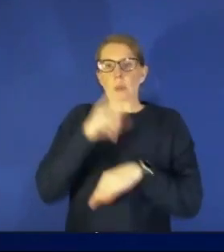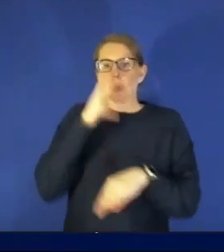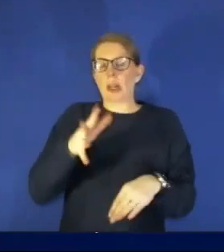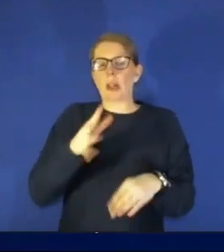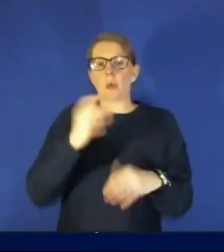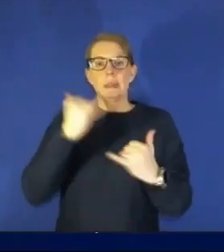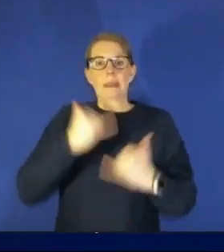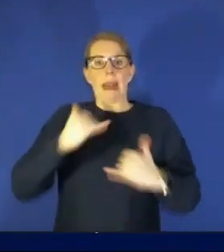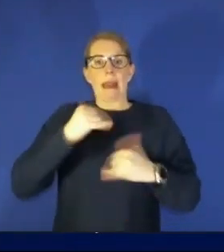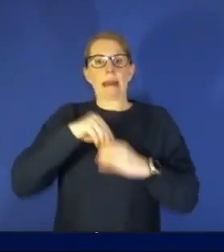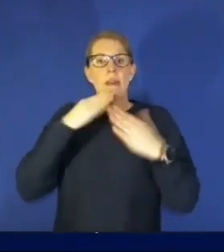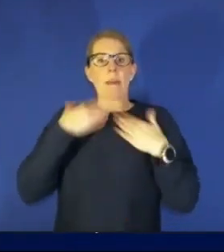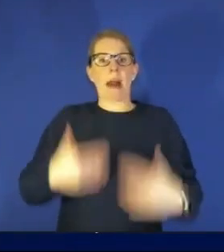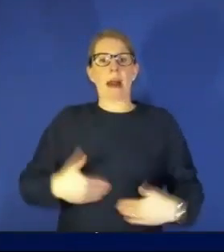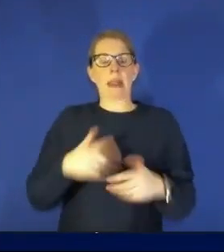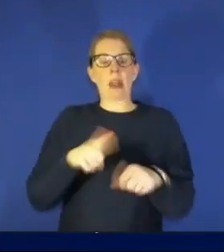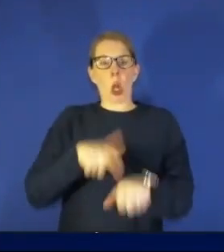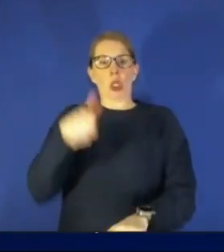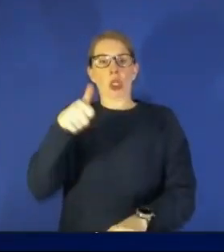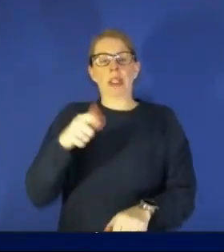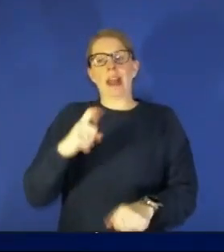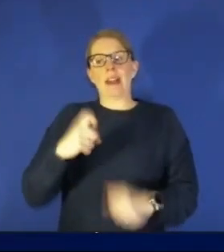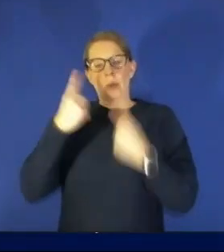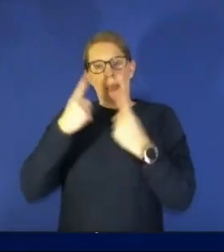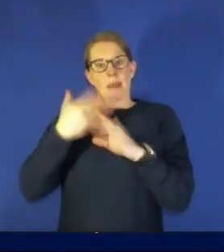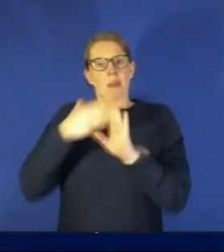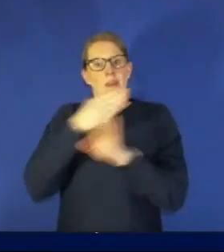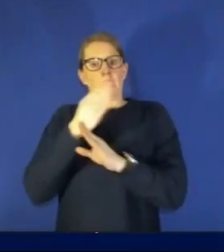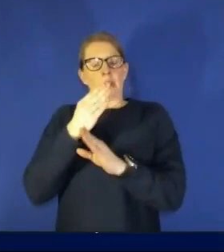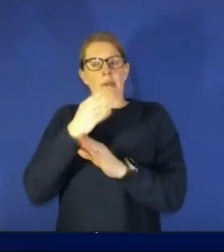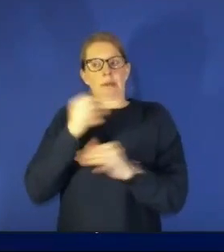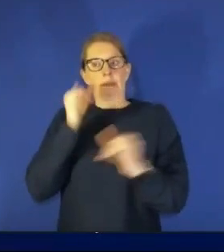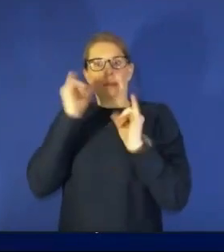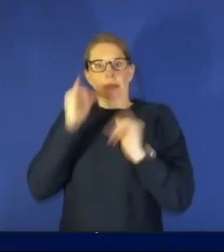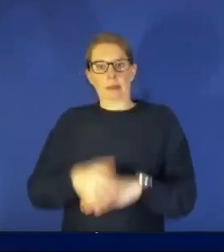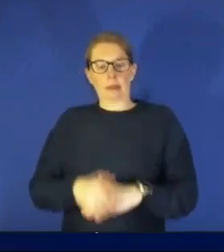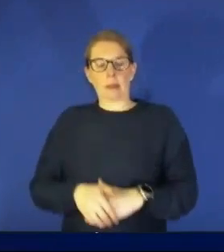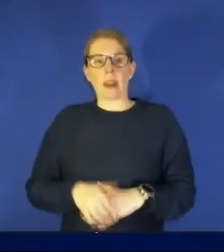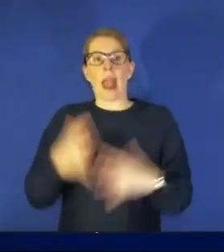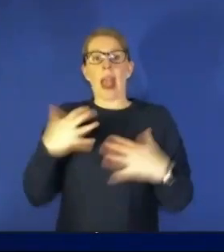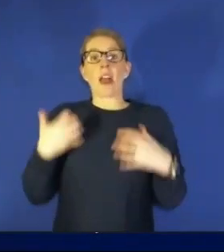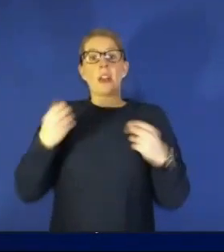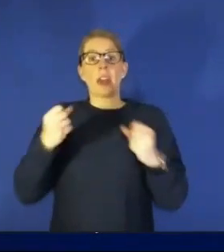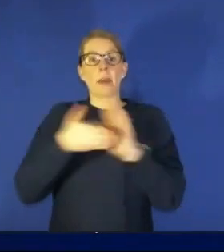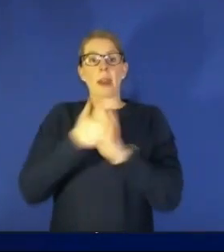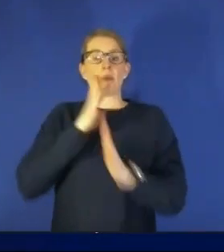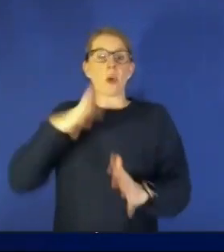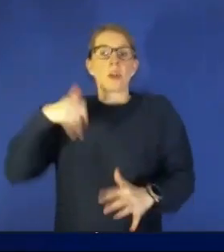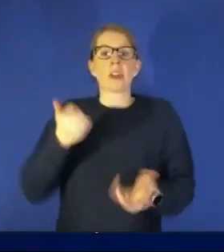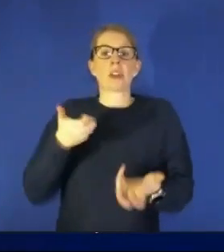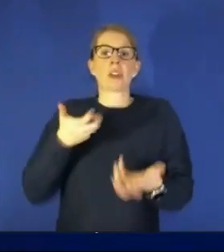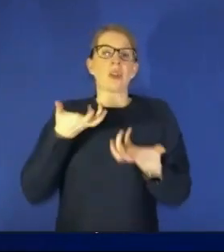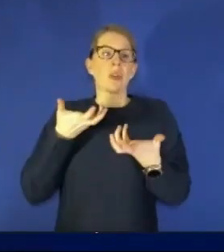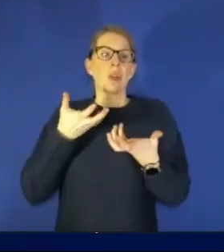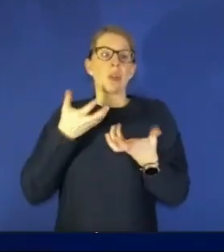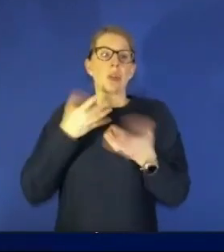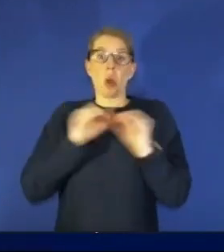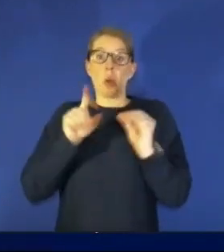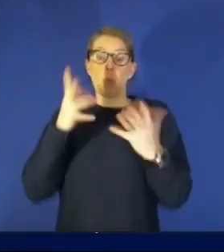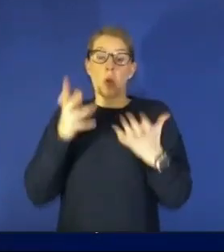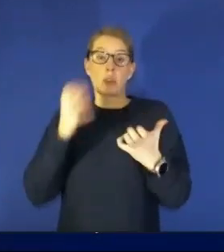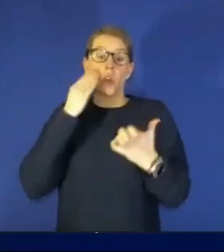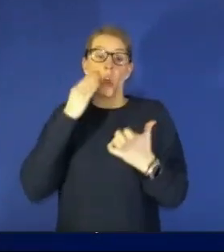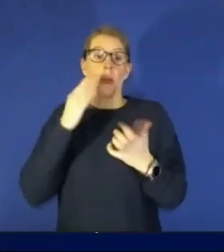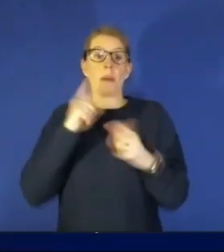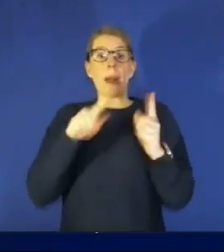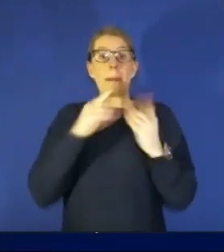longer. You just have to be thoughtful. So part of the key to staying healthy as you get older, I know nobody likes to hear this, but it's moderation, but